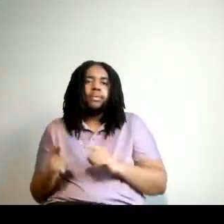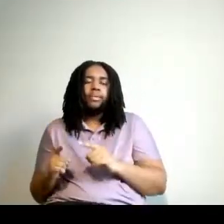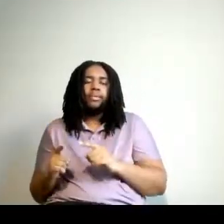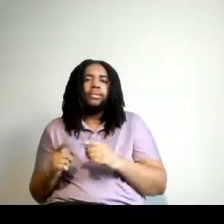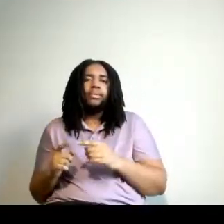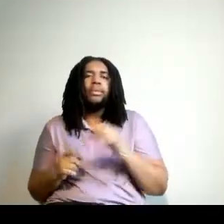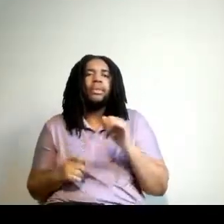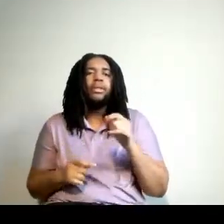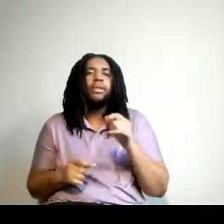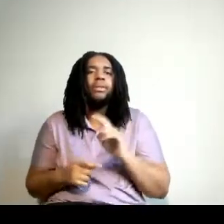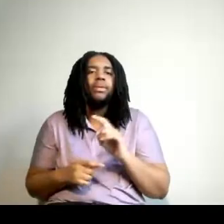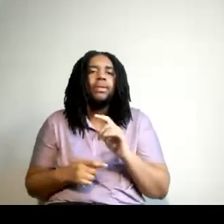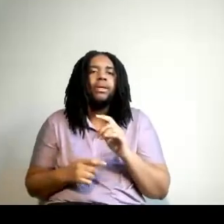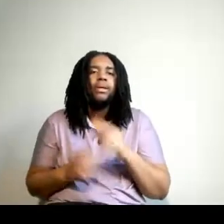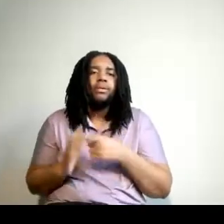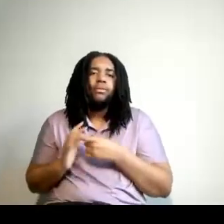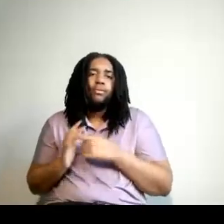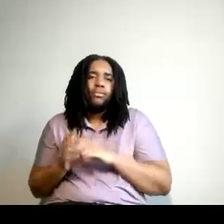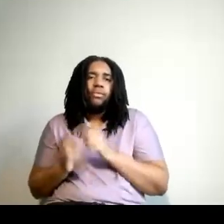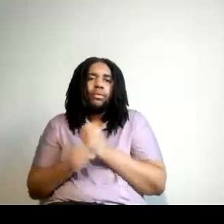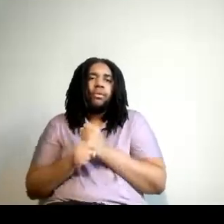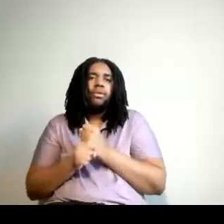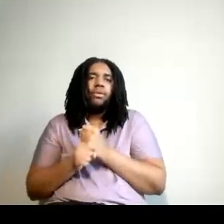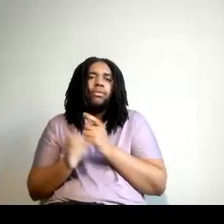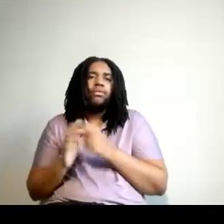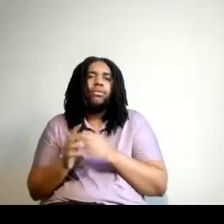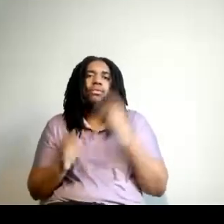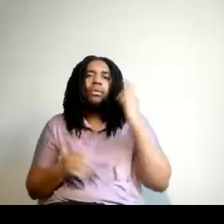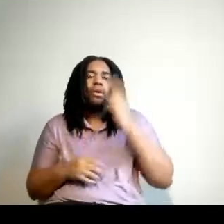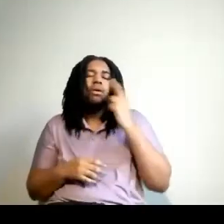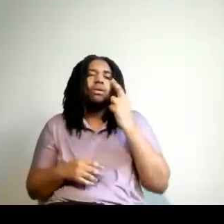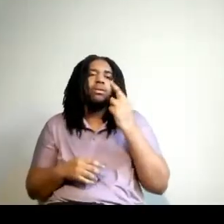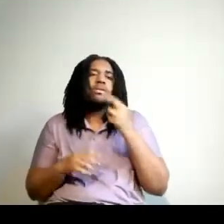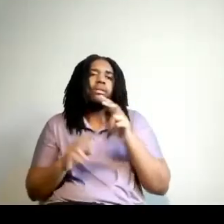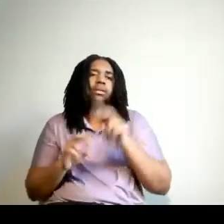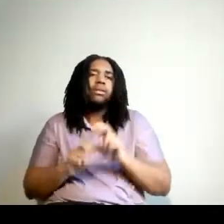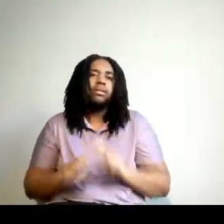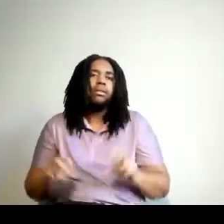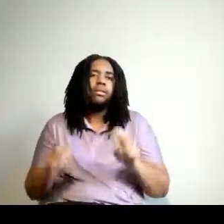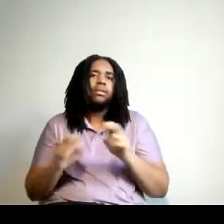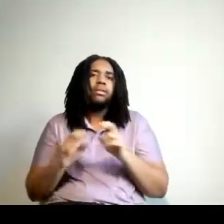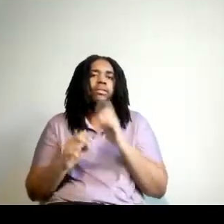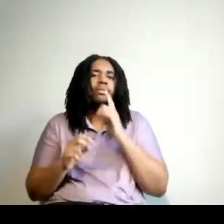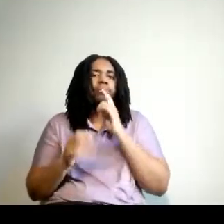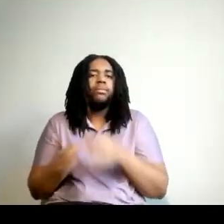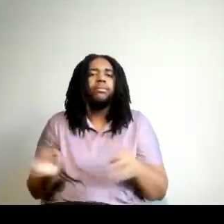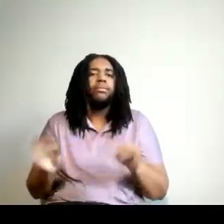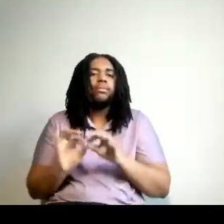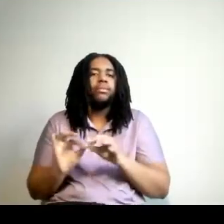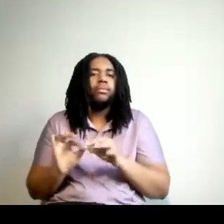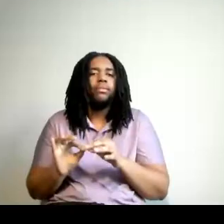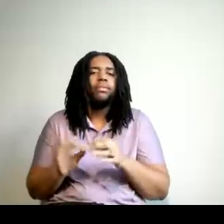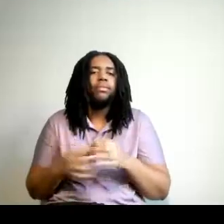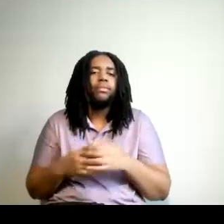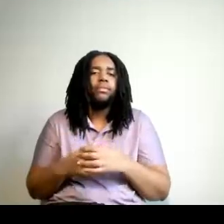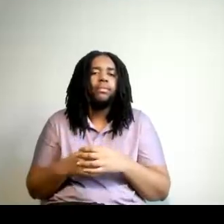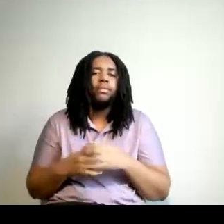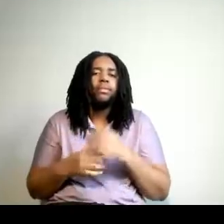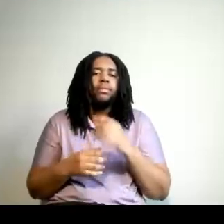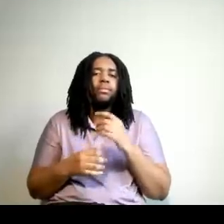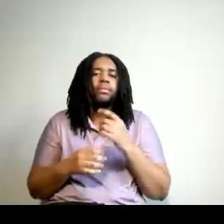root cause analysis becomes a powerful tool. This means looking beyond the surface to uncover the